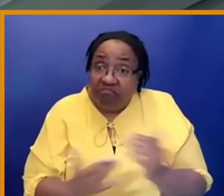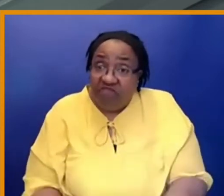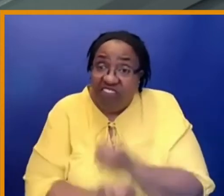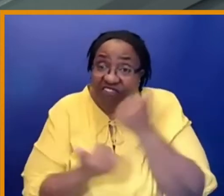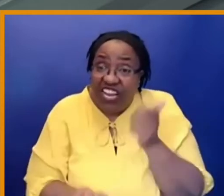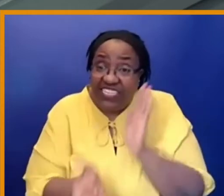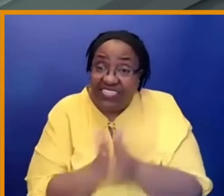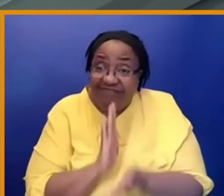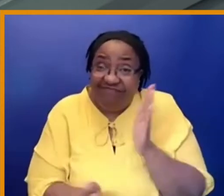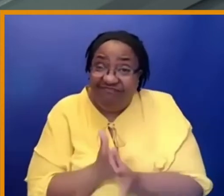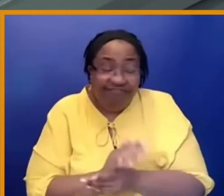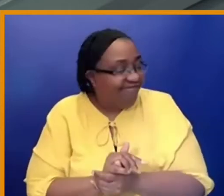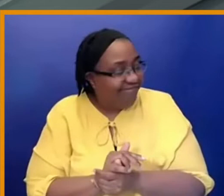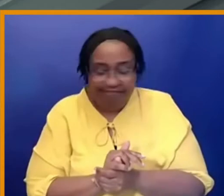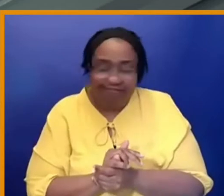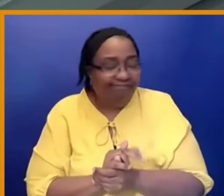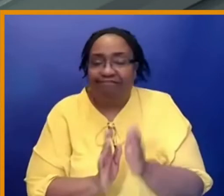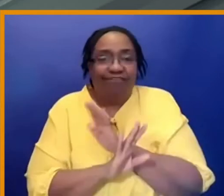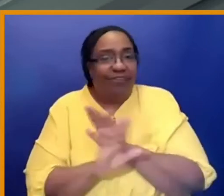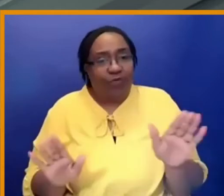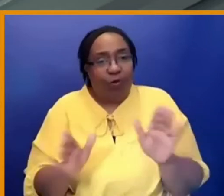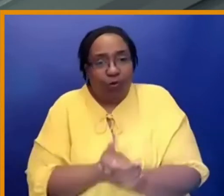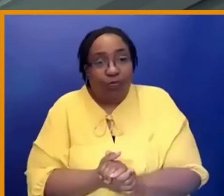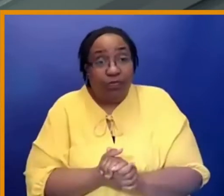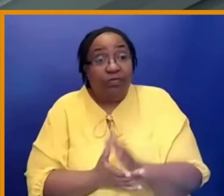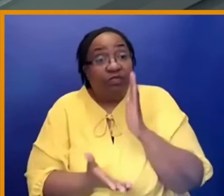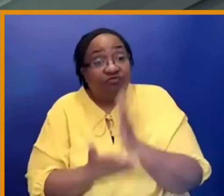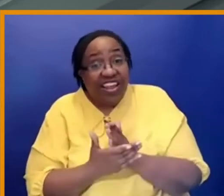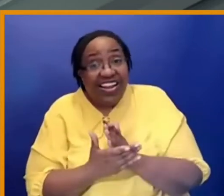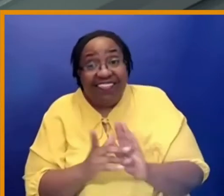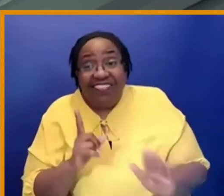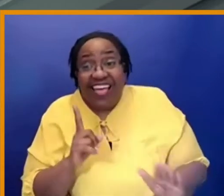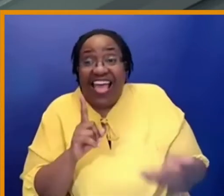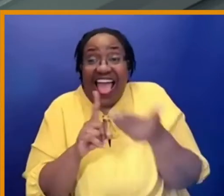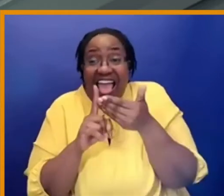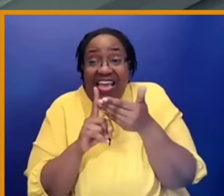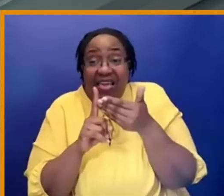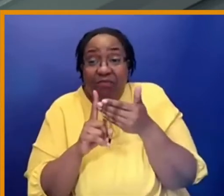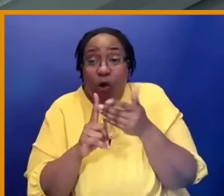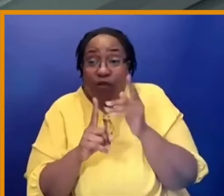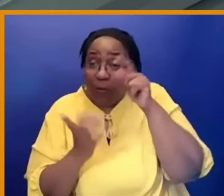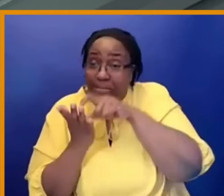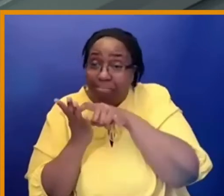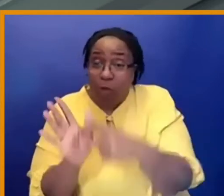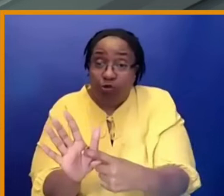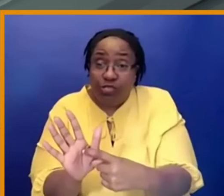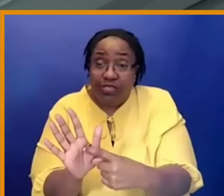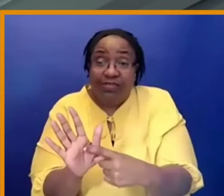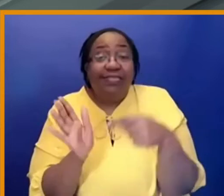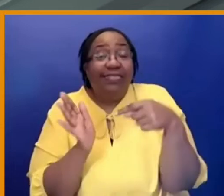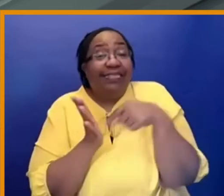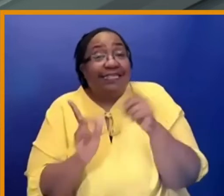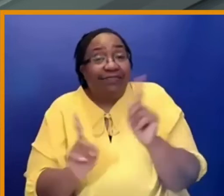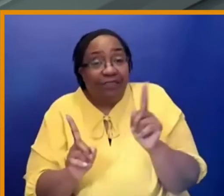point of the motion before us today is that those big rhetorical commitments are no use unless you have a